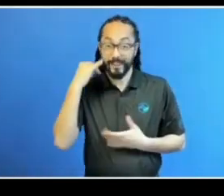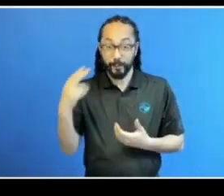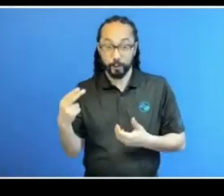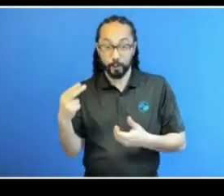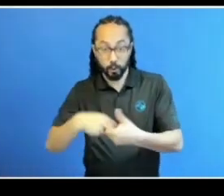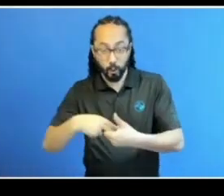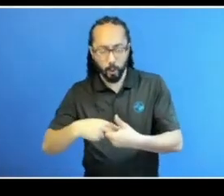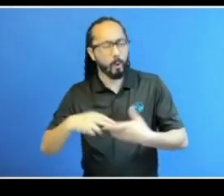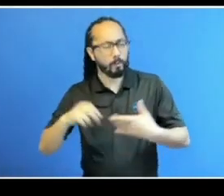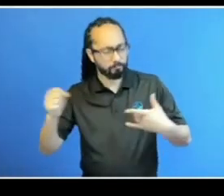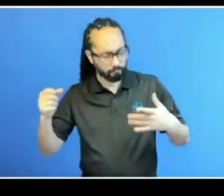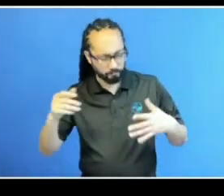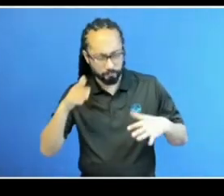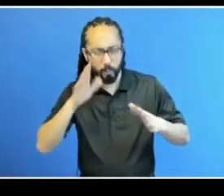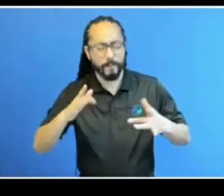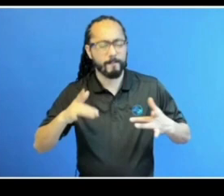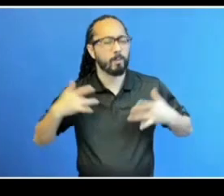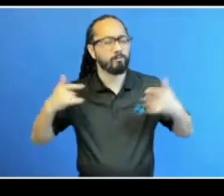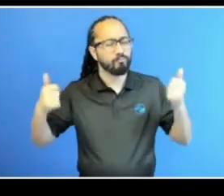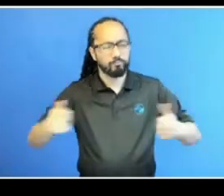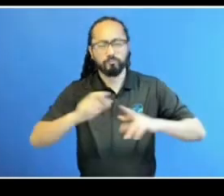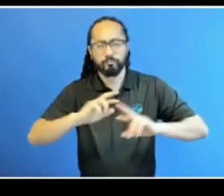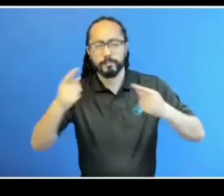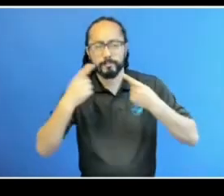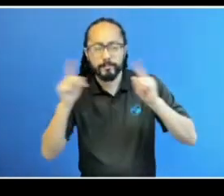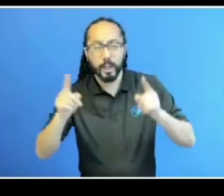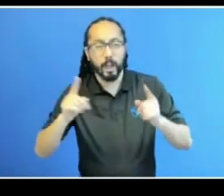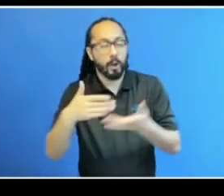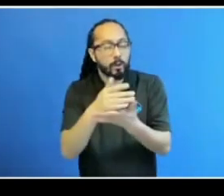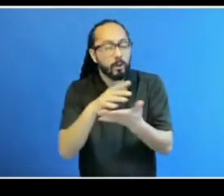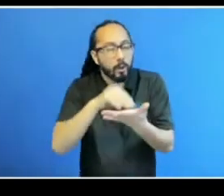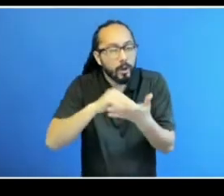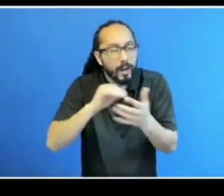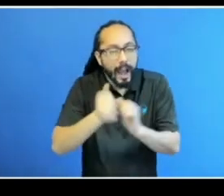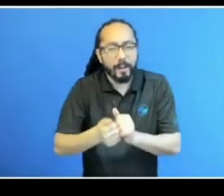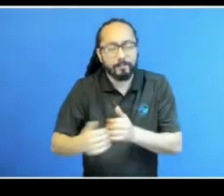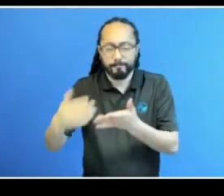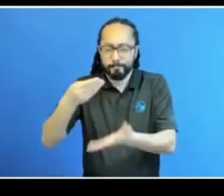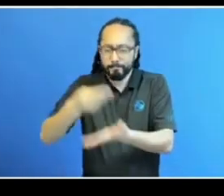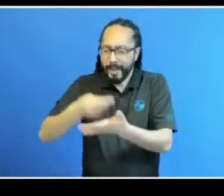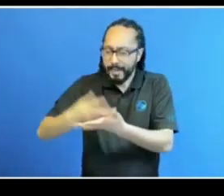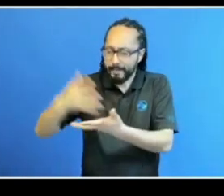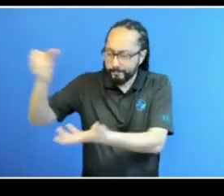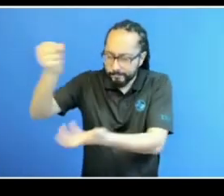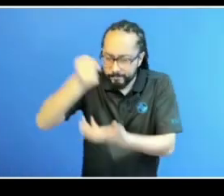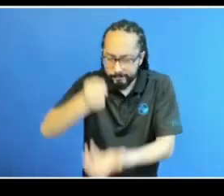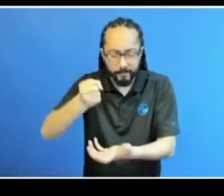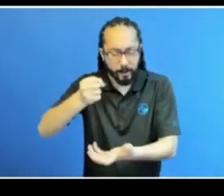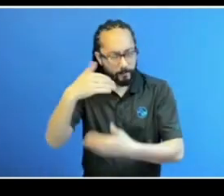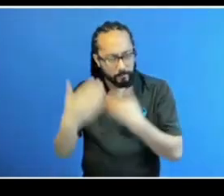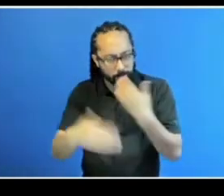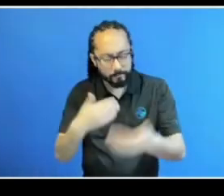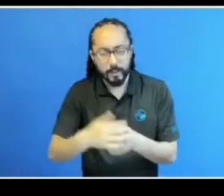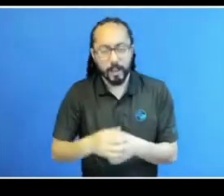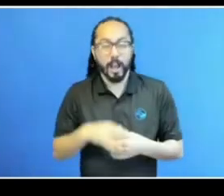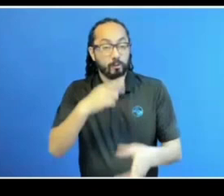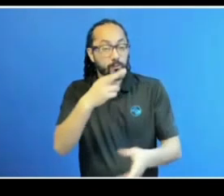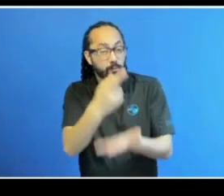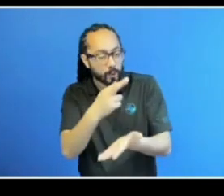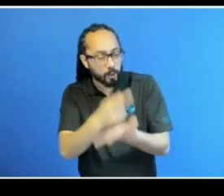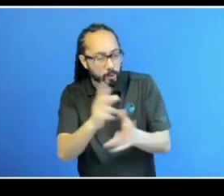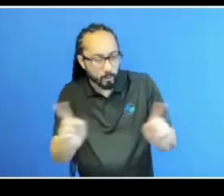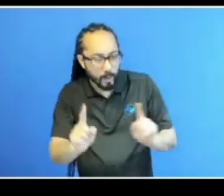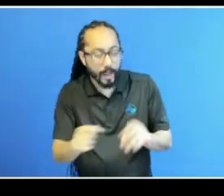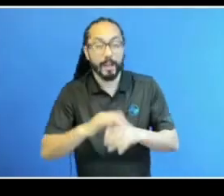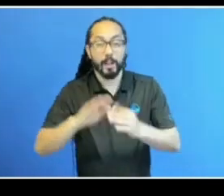because you'll learn how to, fund your business. You'll learn how to get resources and community